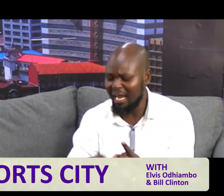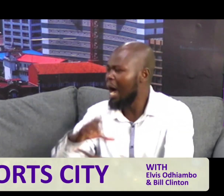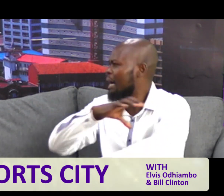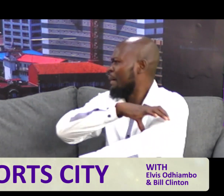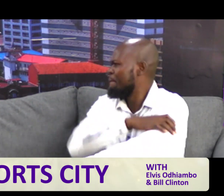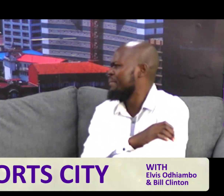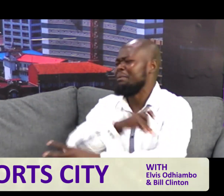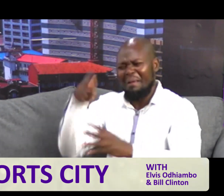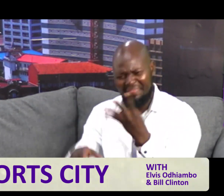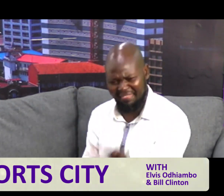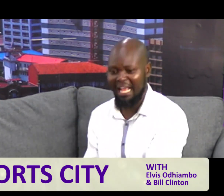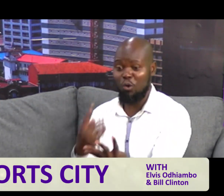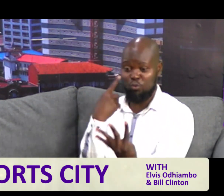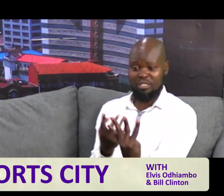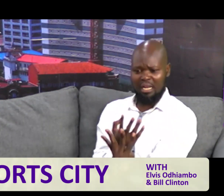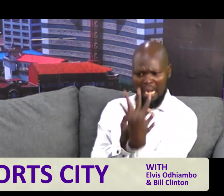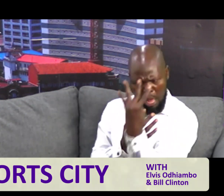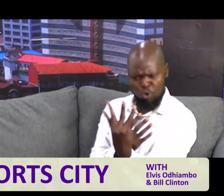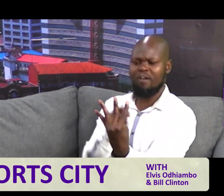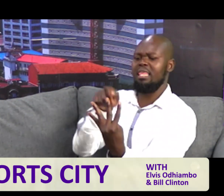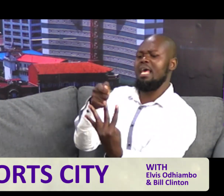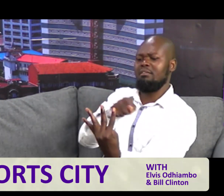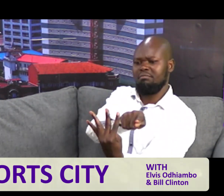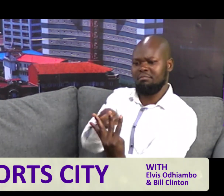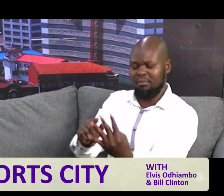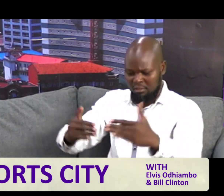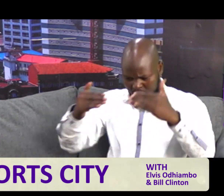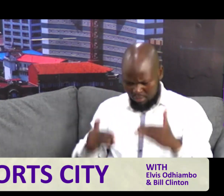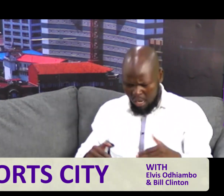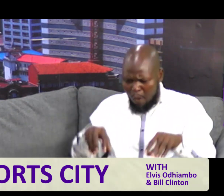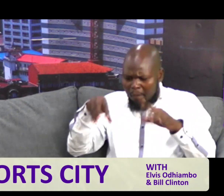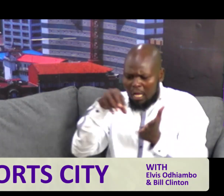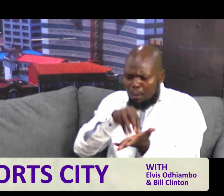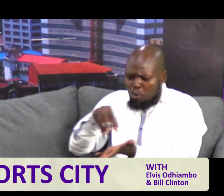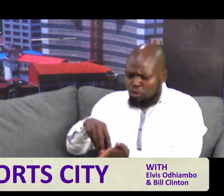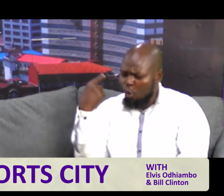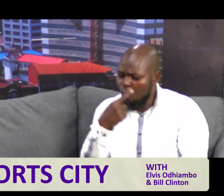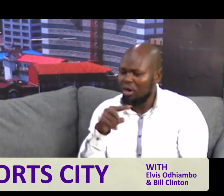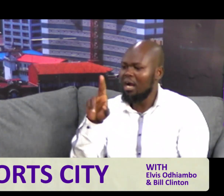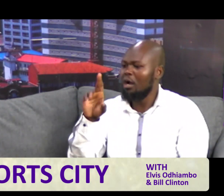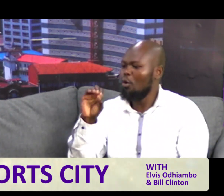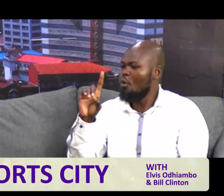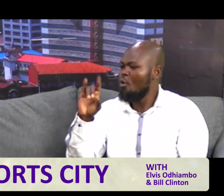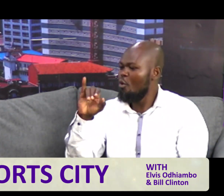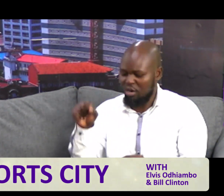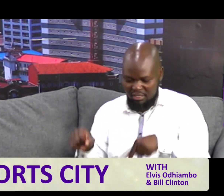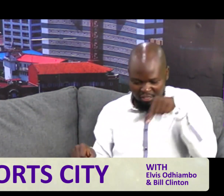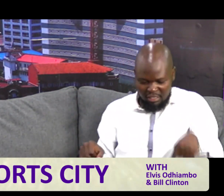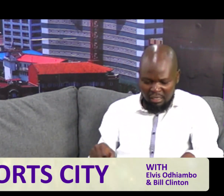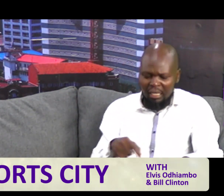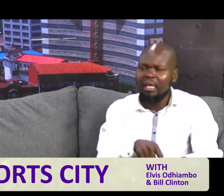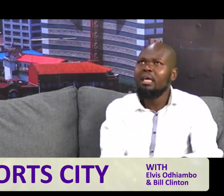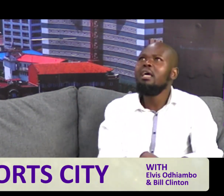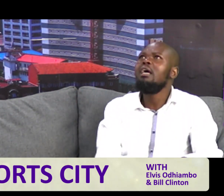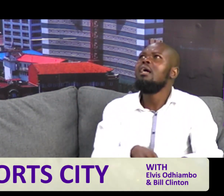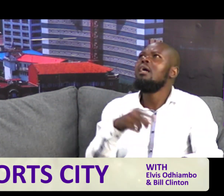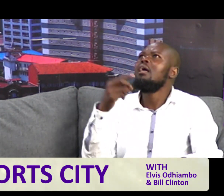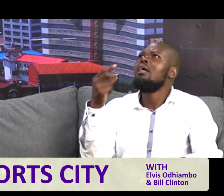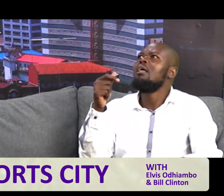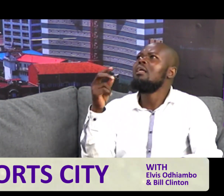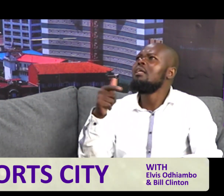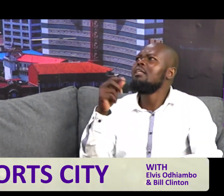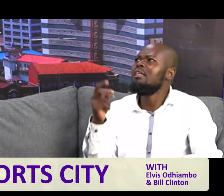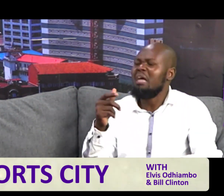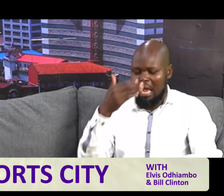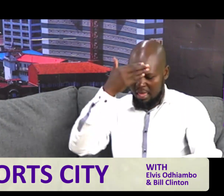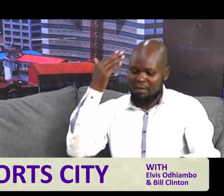Silva. and the captain. Good So the yes. four of these are his key players. And when it comes to positioning, he